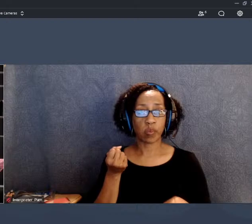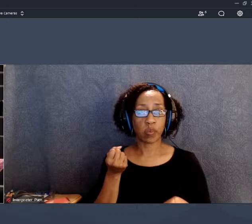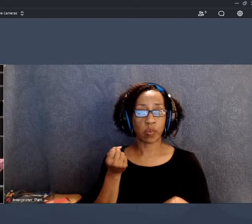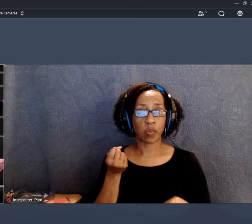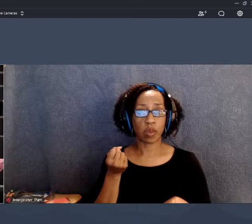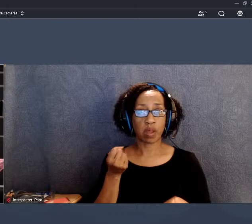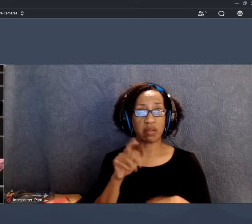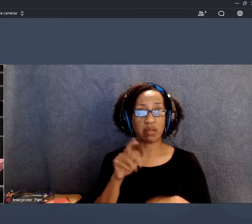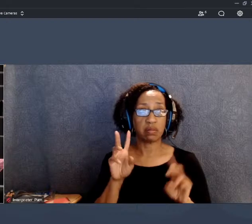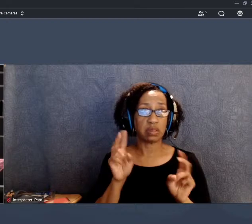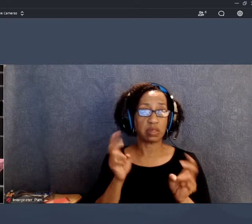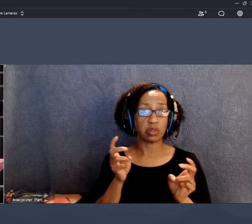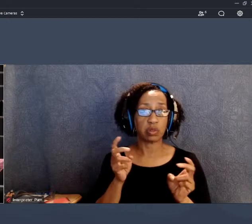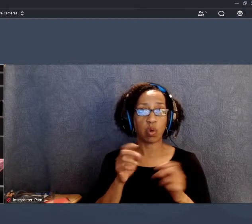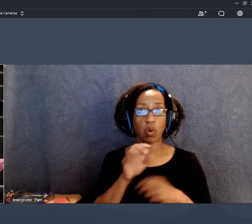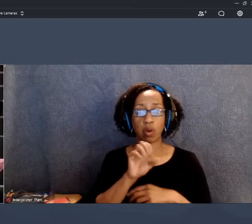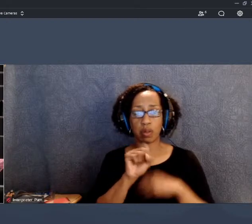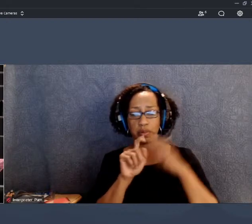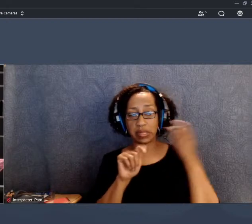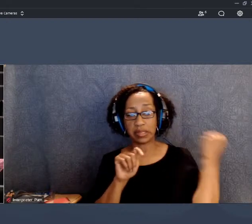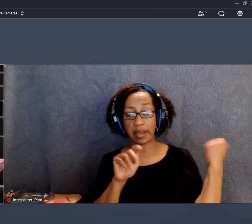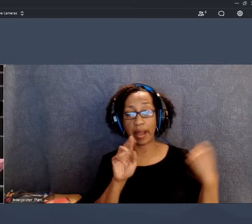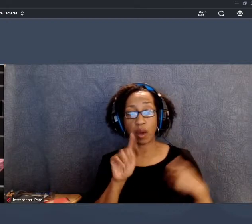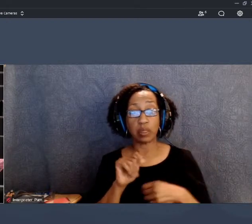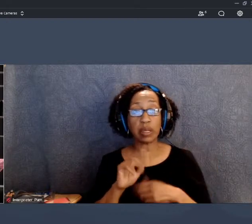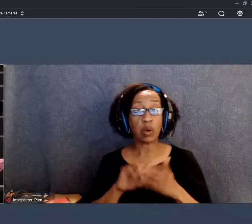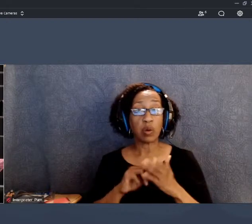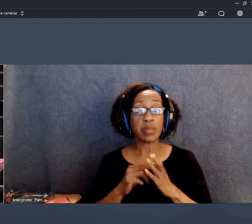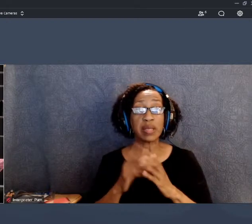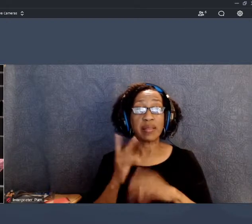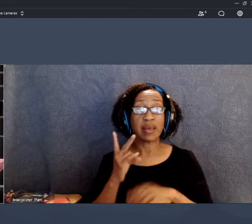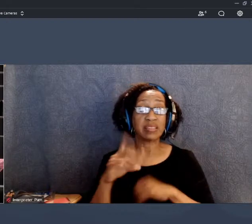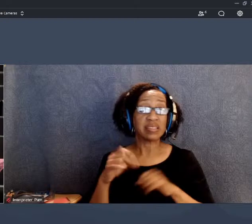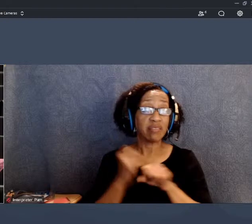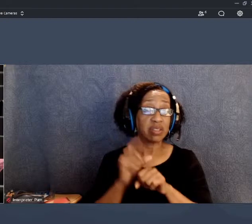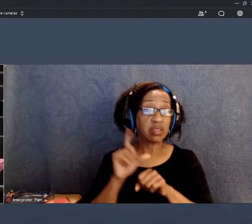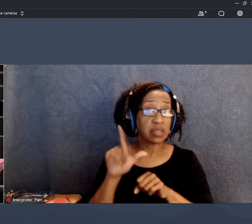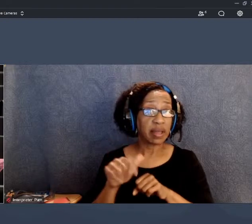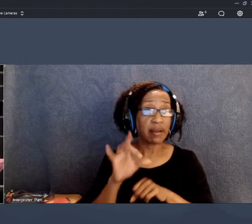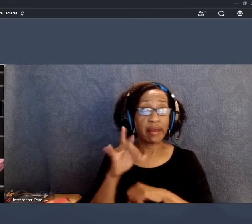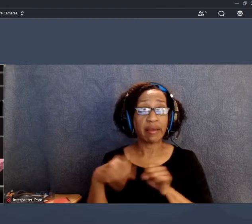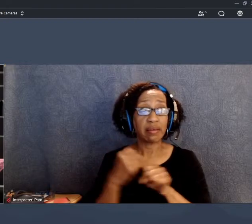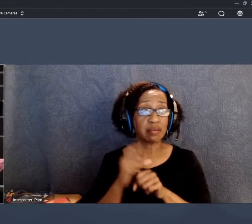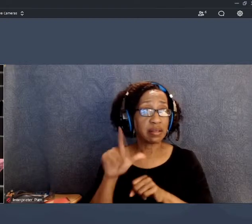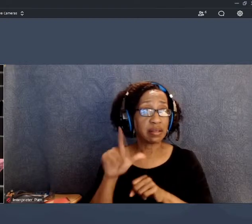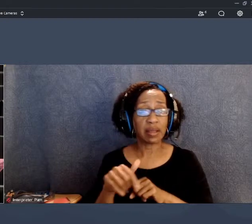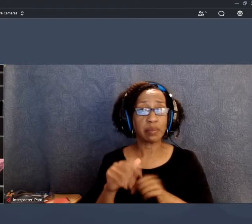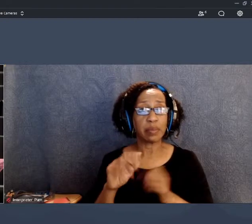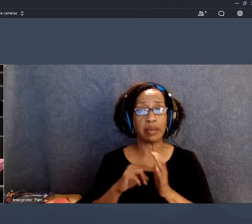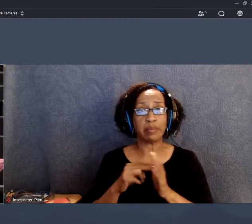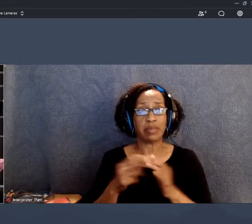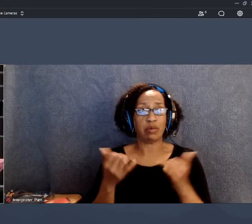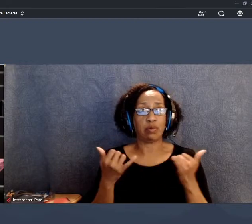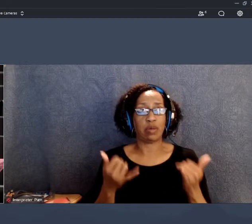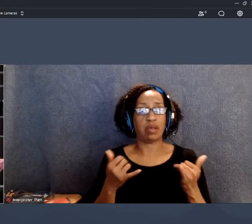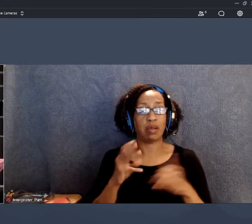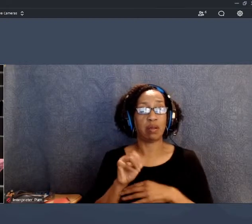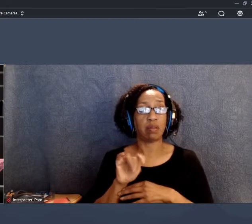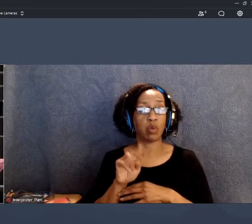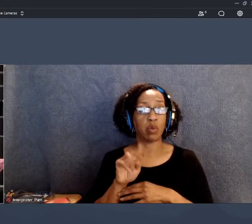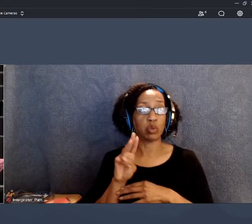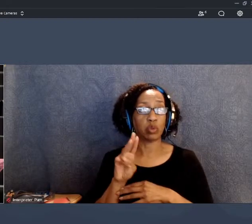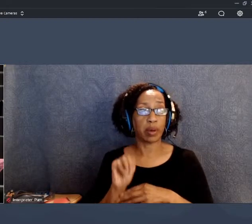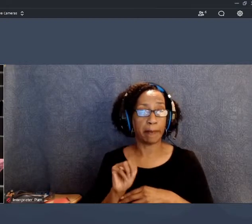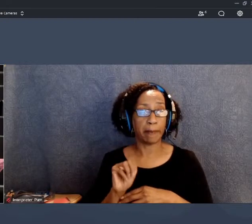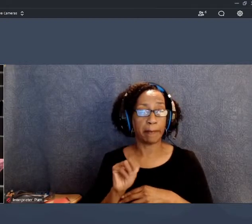out. Not talking about 7, 8 years from now, I'm talking about what's taking place under this COVID moratorium, if you would. That would be my concern about